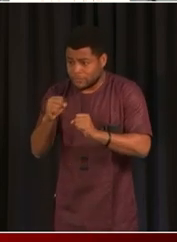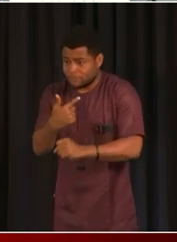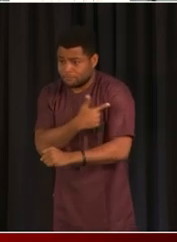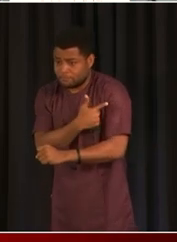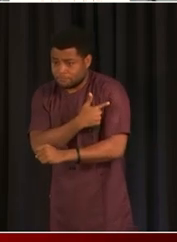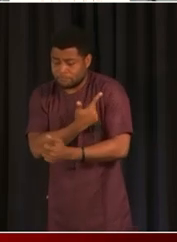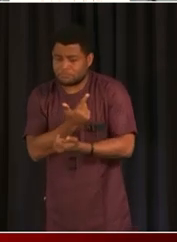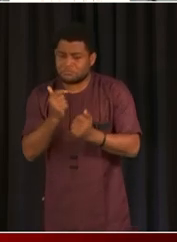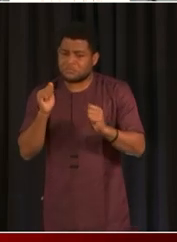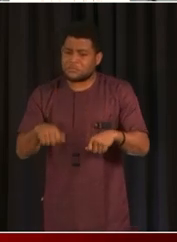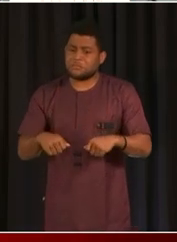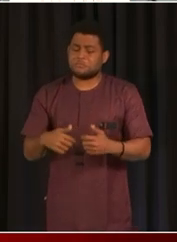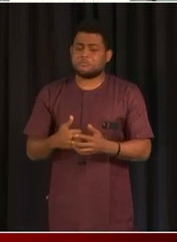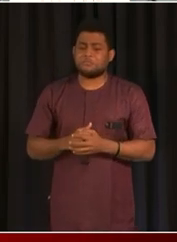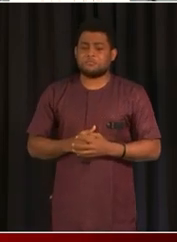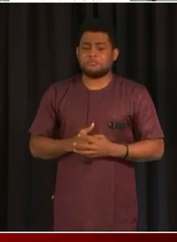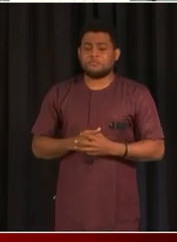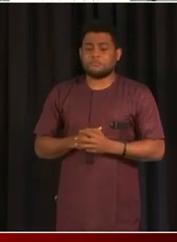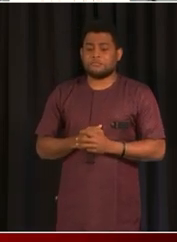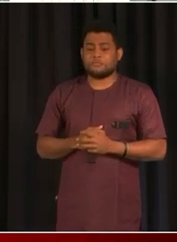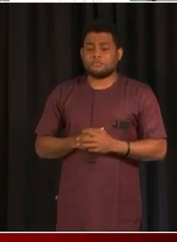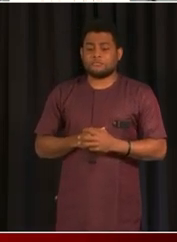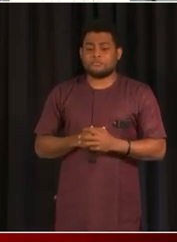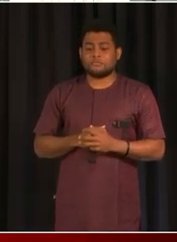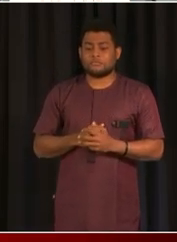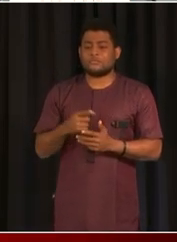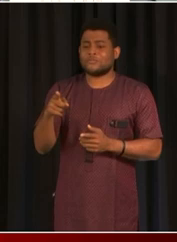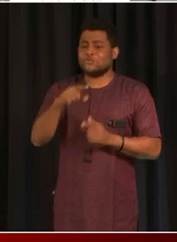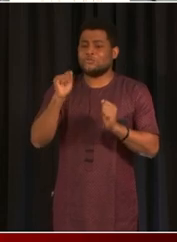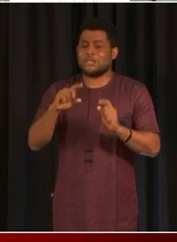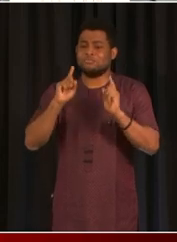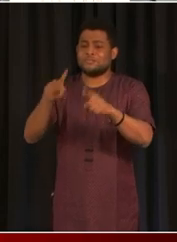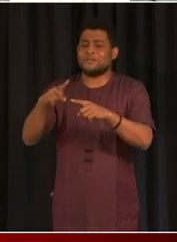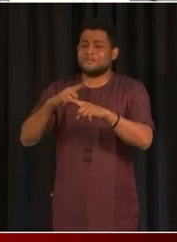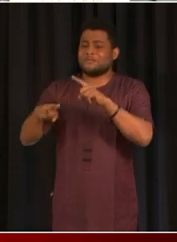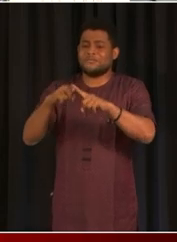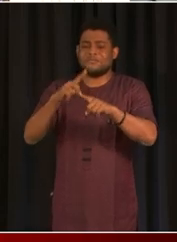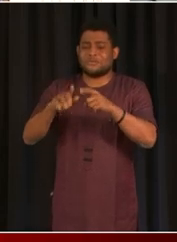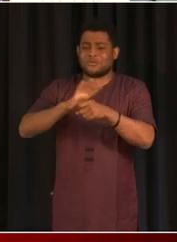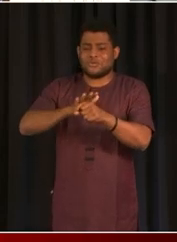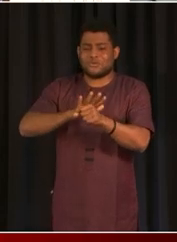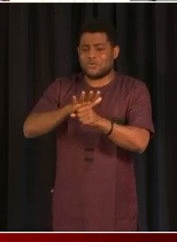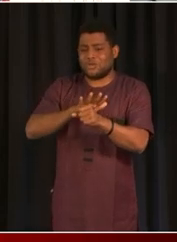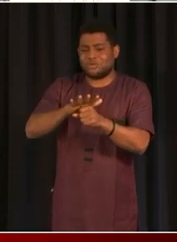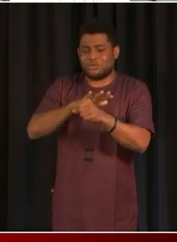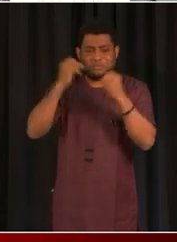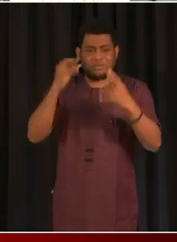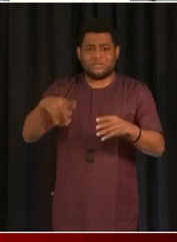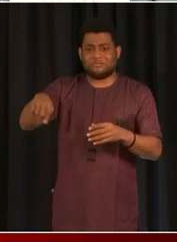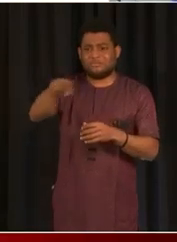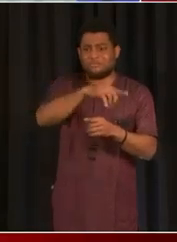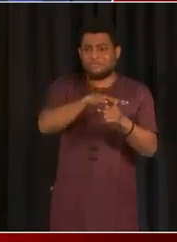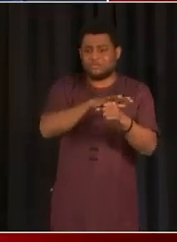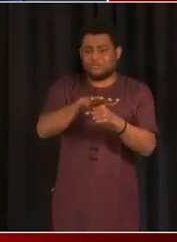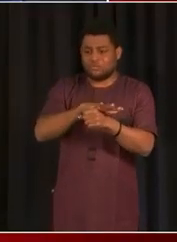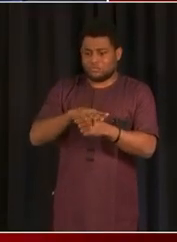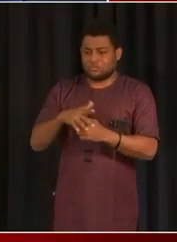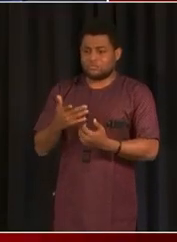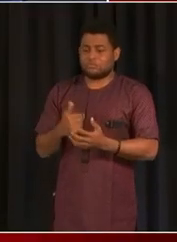many locations throughout the city where they can access that additional dose. Thank you. Thank you, Dr.